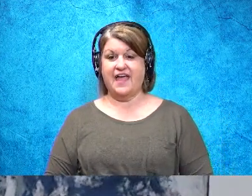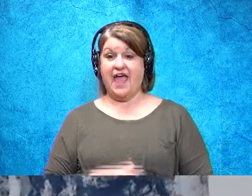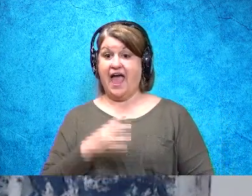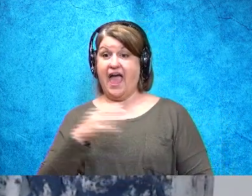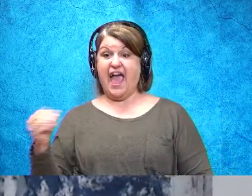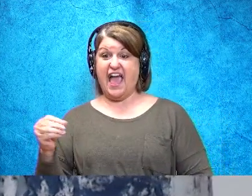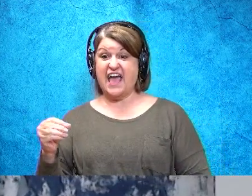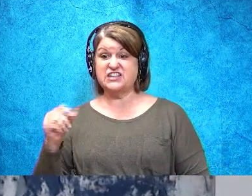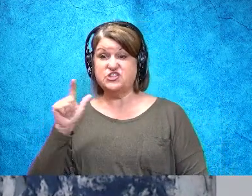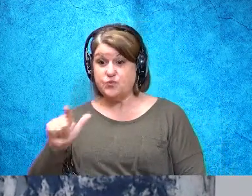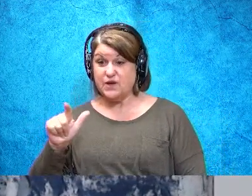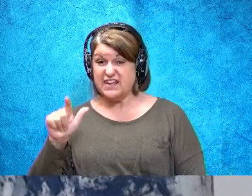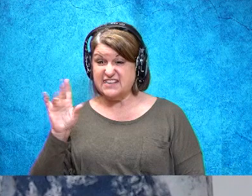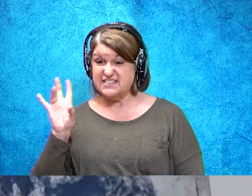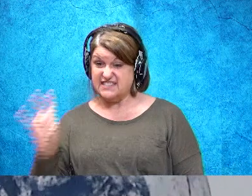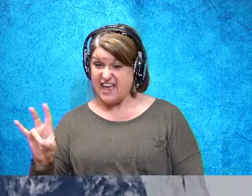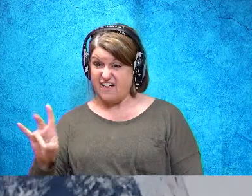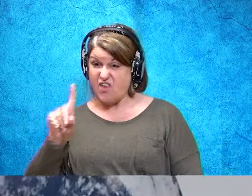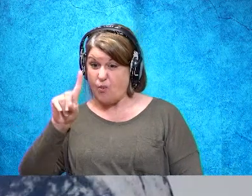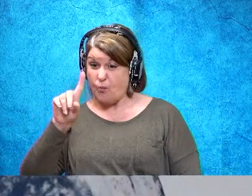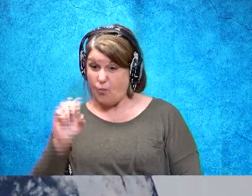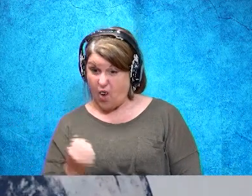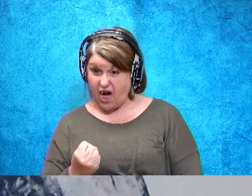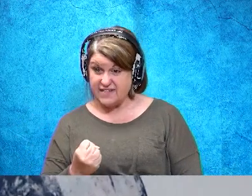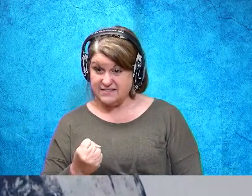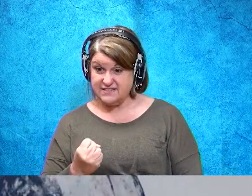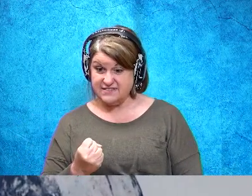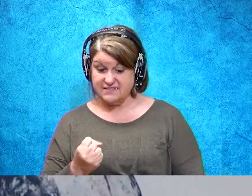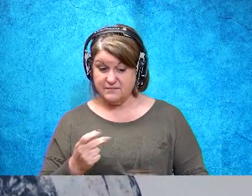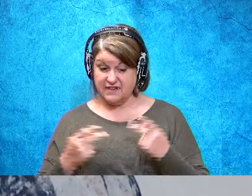And 27 ones.